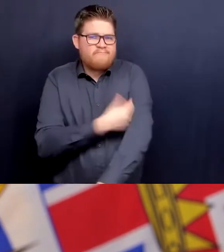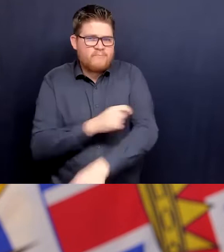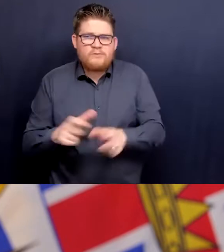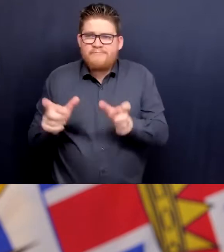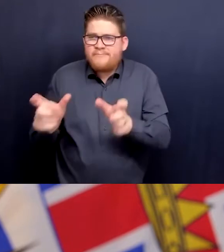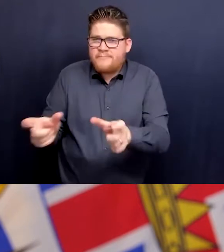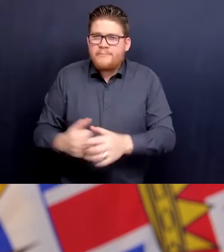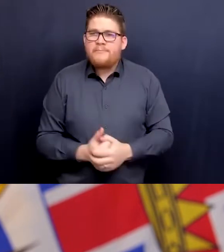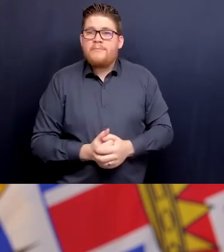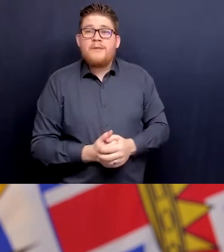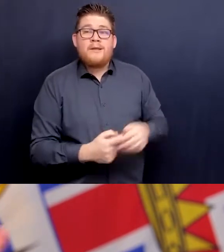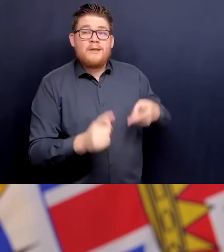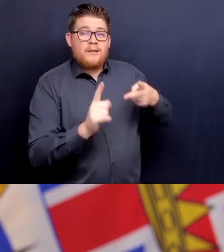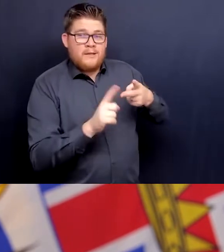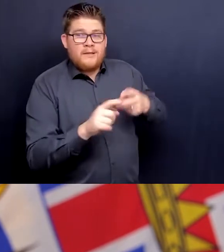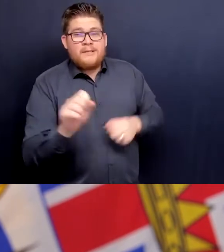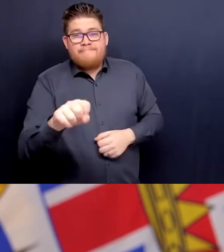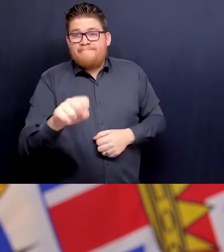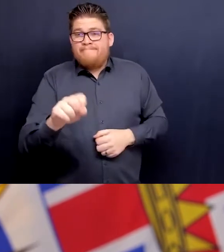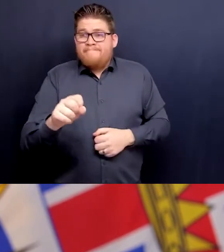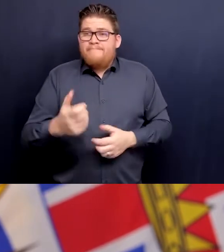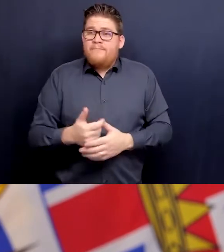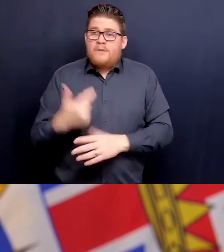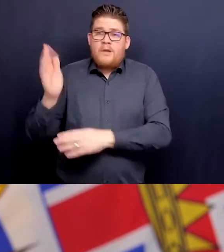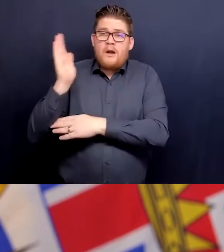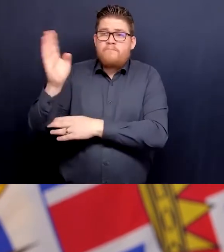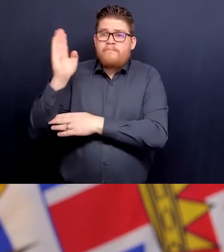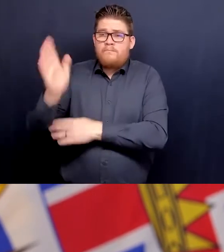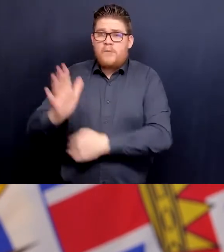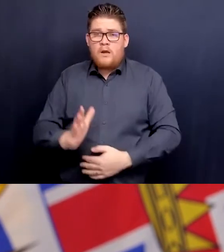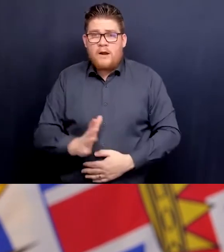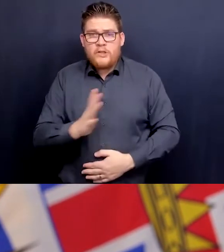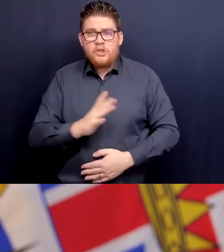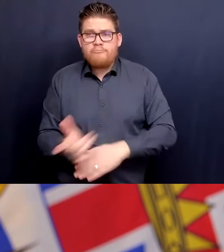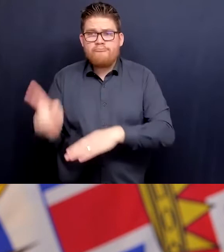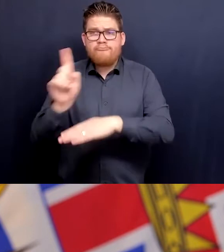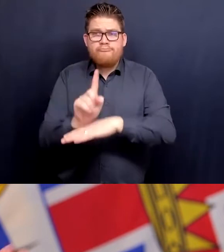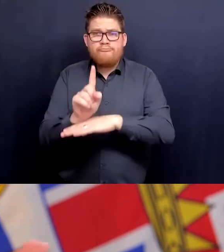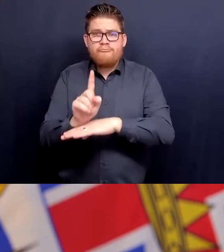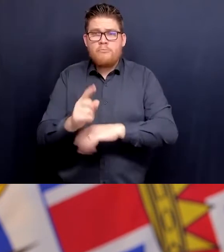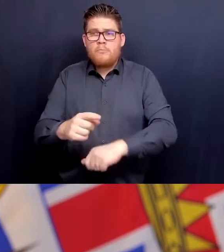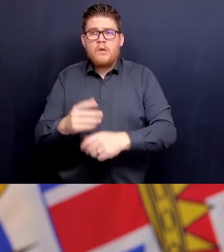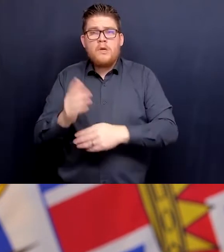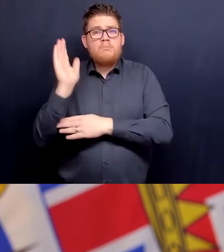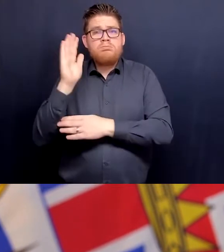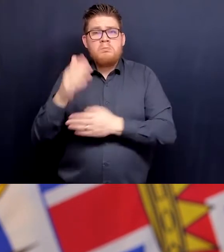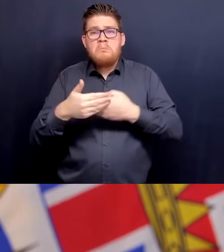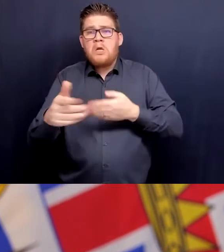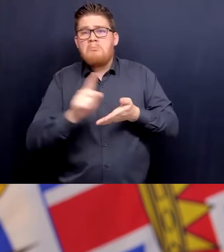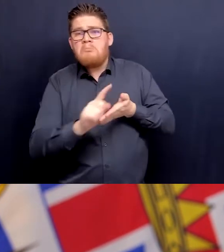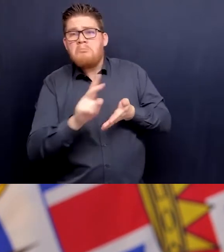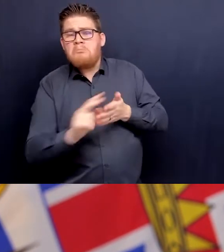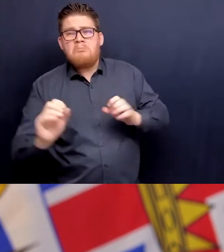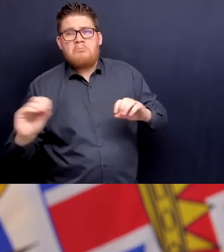not going to have an official media briefing for the next couple of weeks, but we will before to make sure that we have an update before